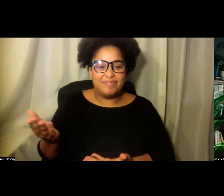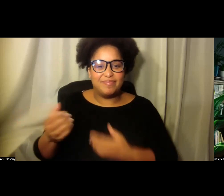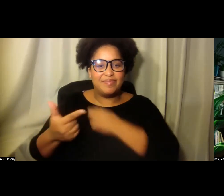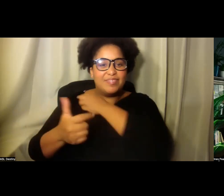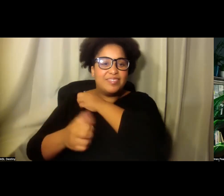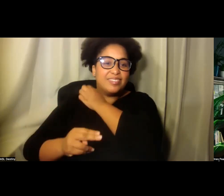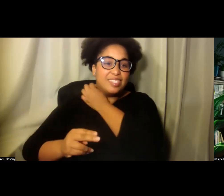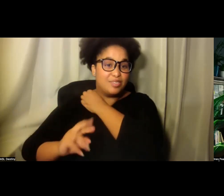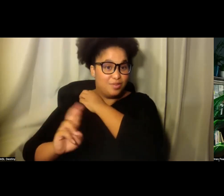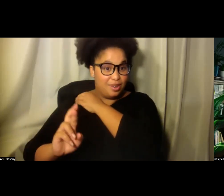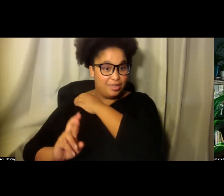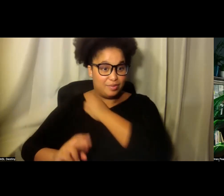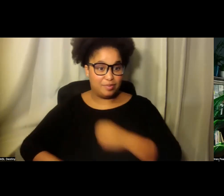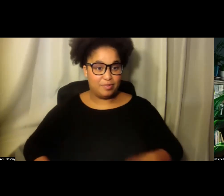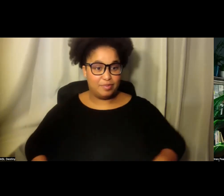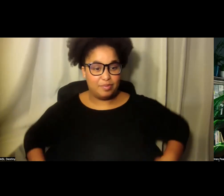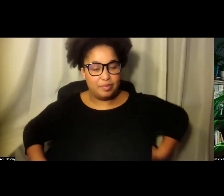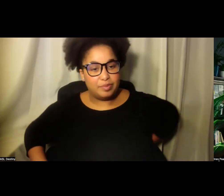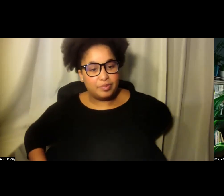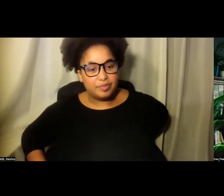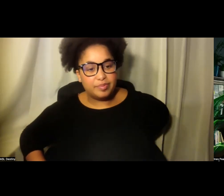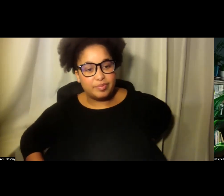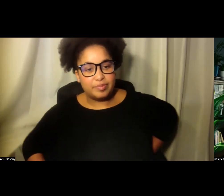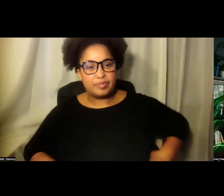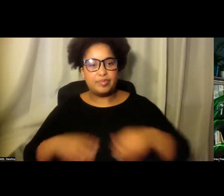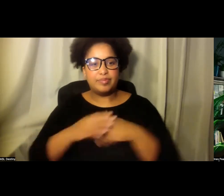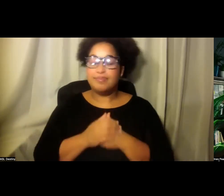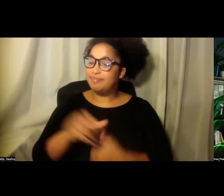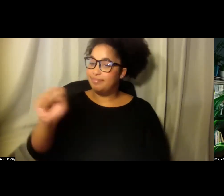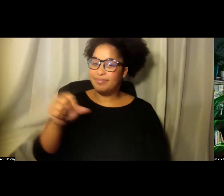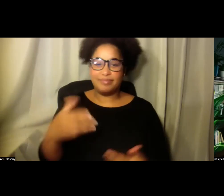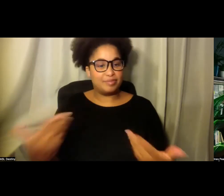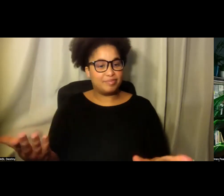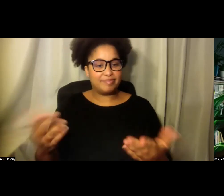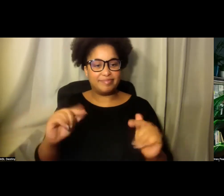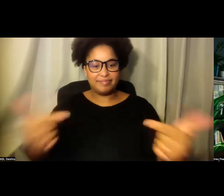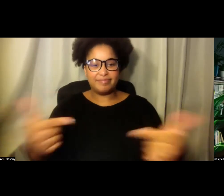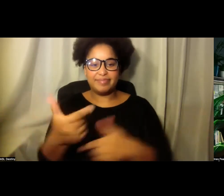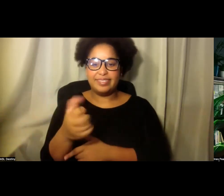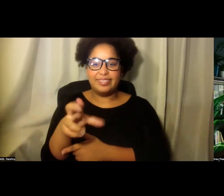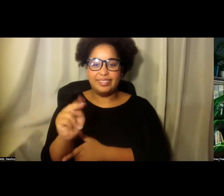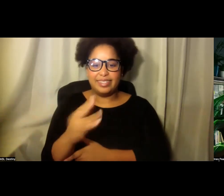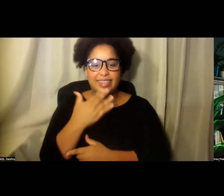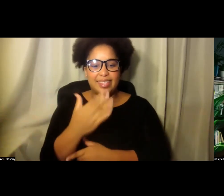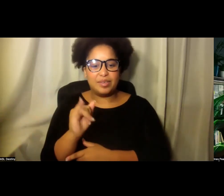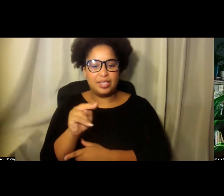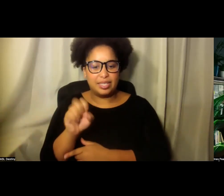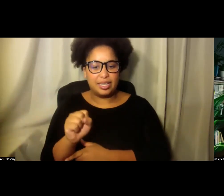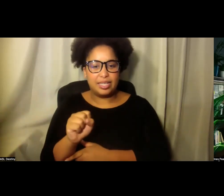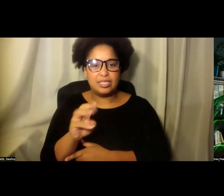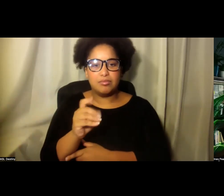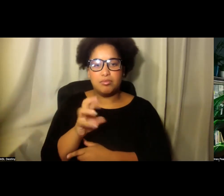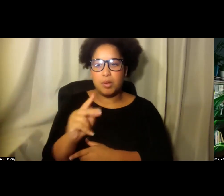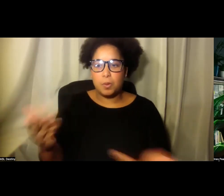you're ready. With Yeah. Proof. There you go. Okay, take it away, Glenn. Thank you, Naz, Mark, and welcome